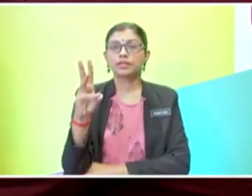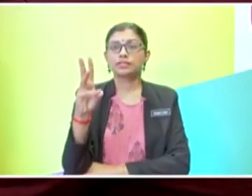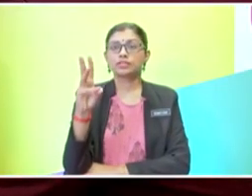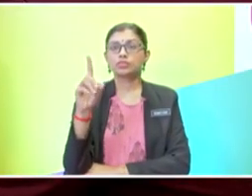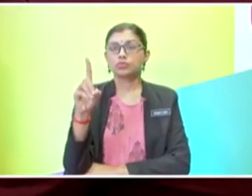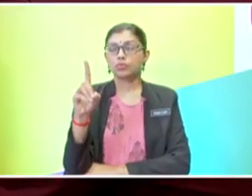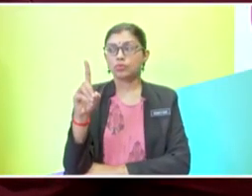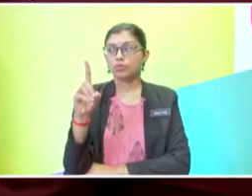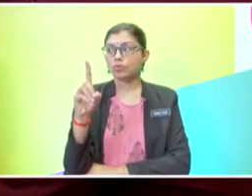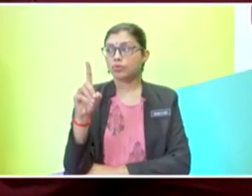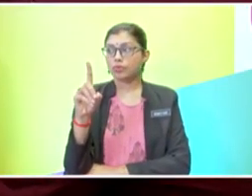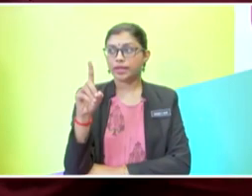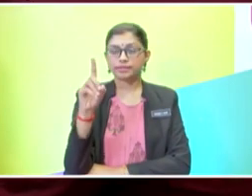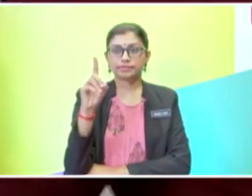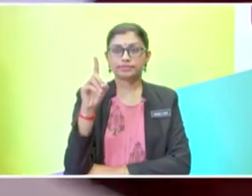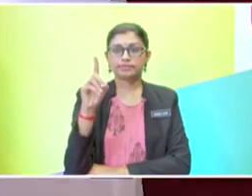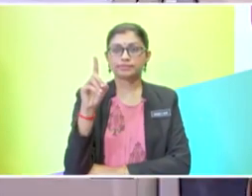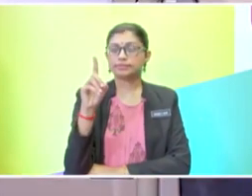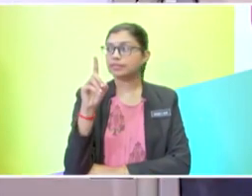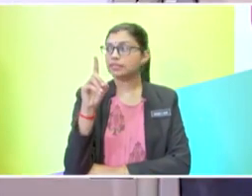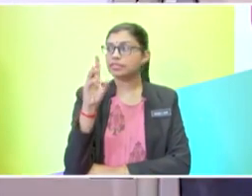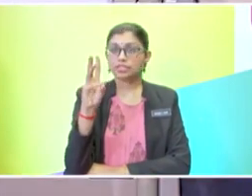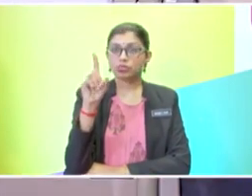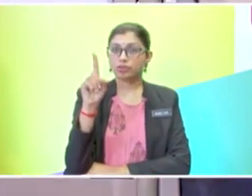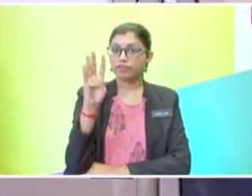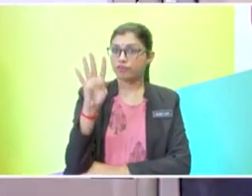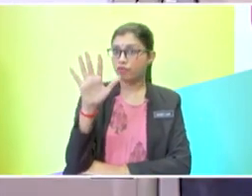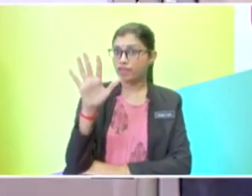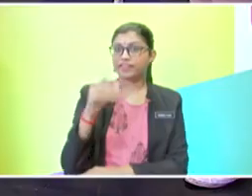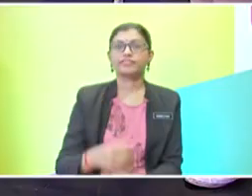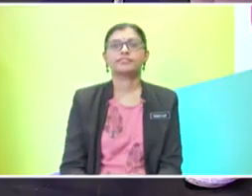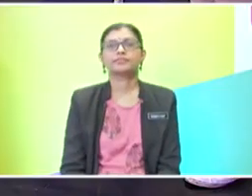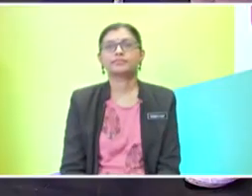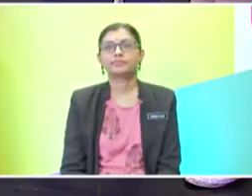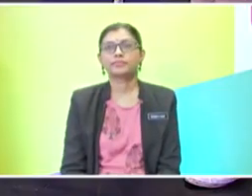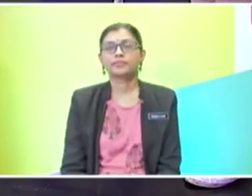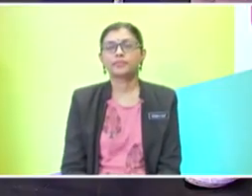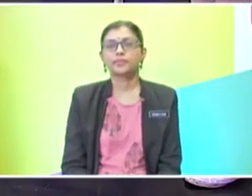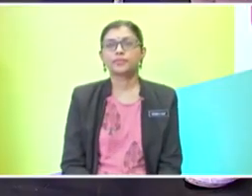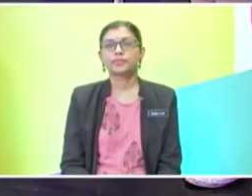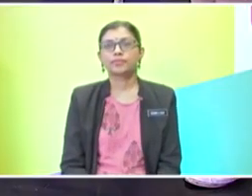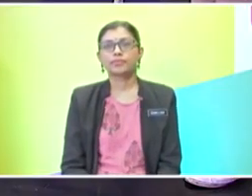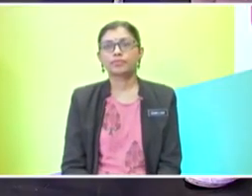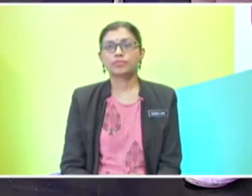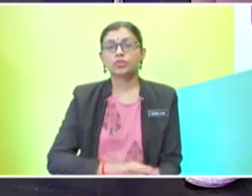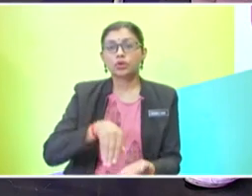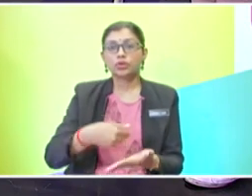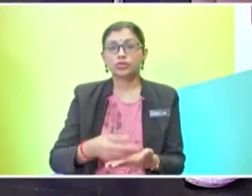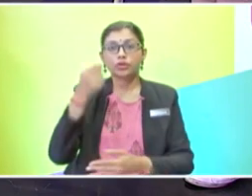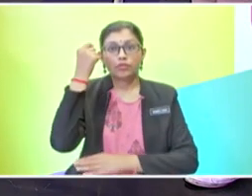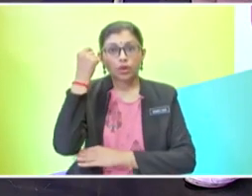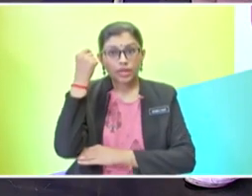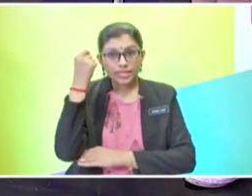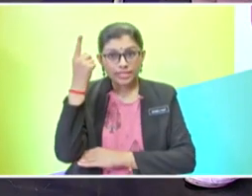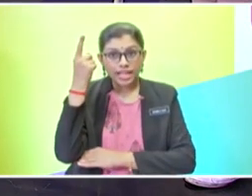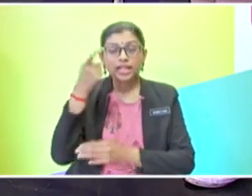6,140. Wow, our shot is simply superb, okay? Thank you so much, teacher. Yes, okay. So finally, you got that understand about cost price, selling price,